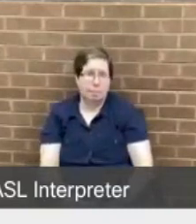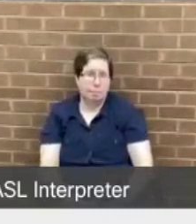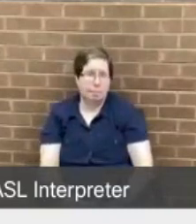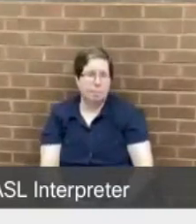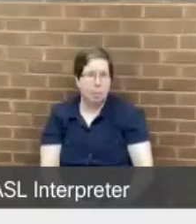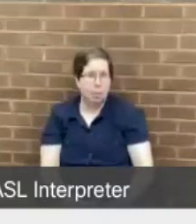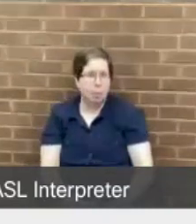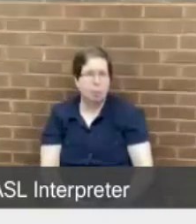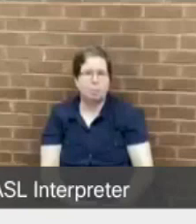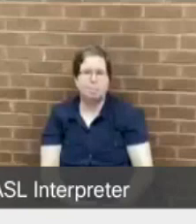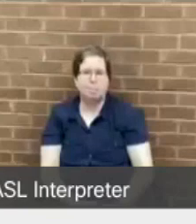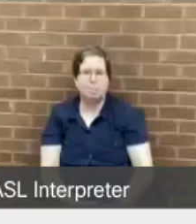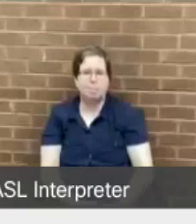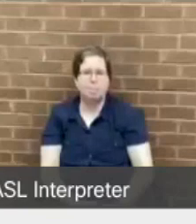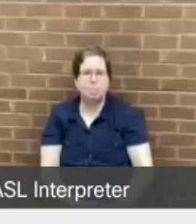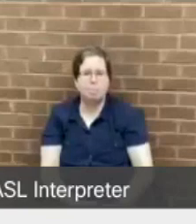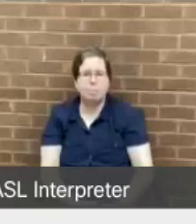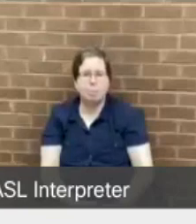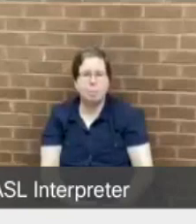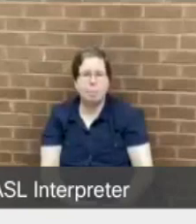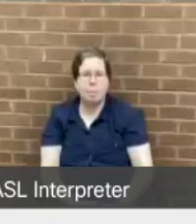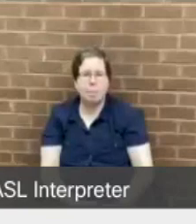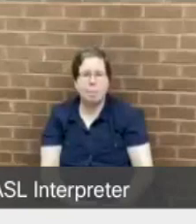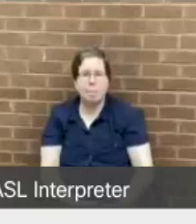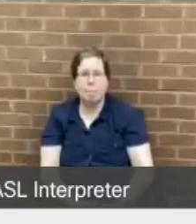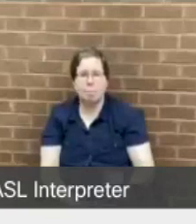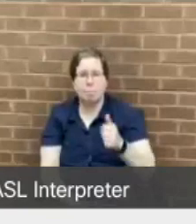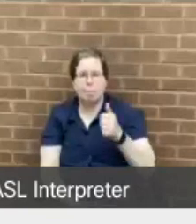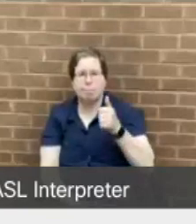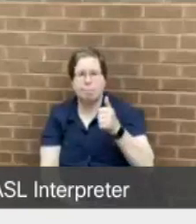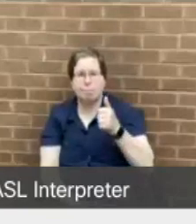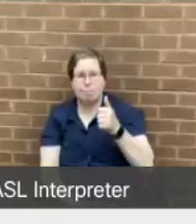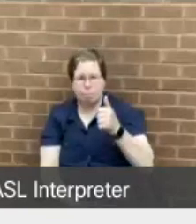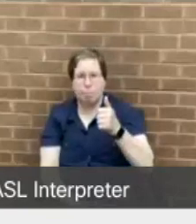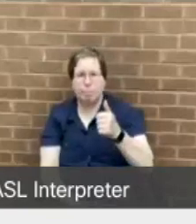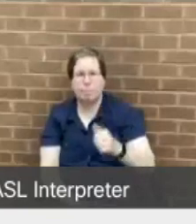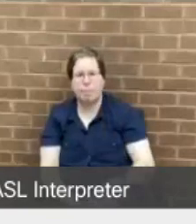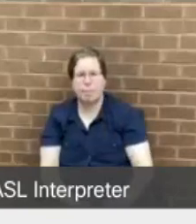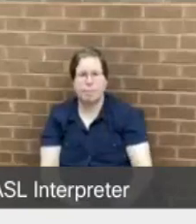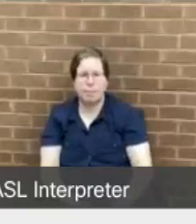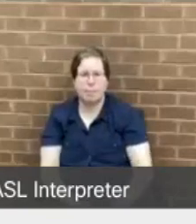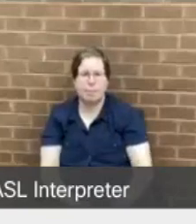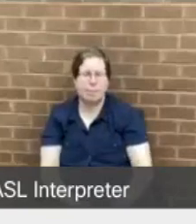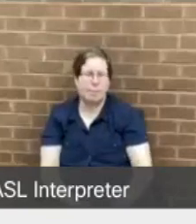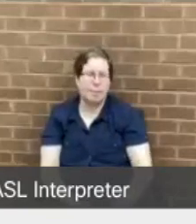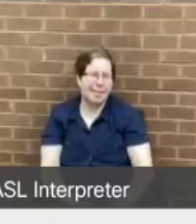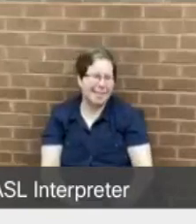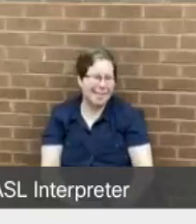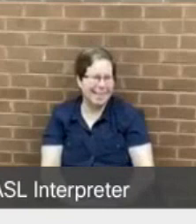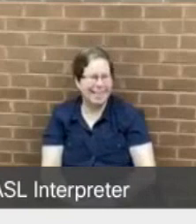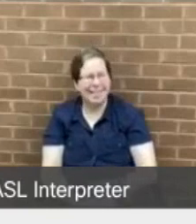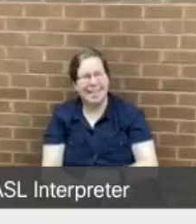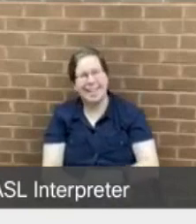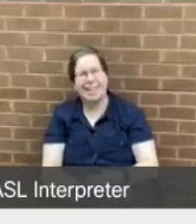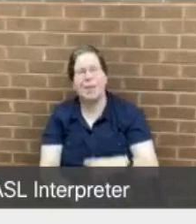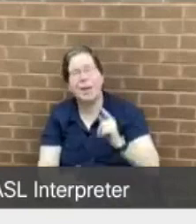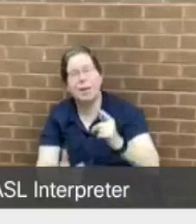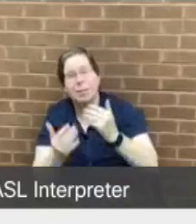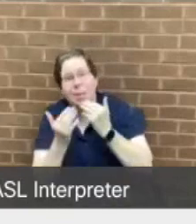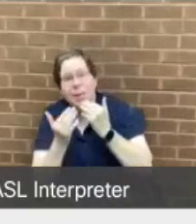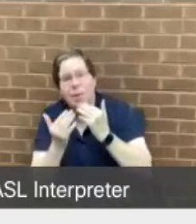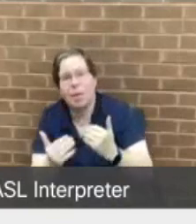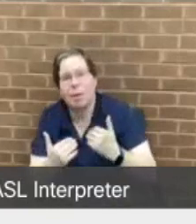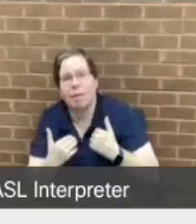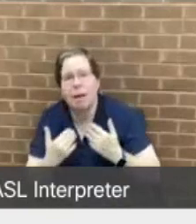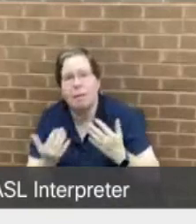Thank you, Holly. It looks like we're good with the interpreter. Just want to check. Right, started? Great. Well, thank you for having me here